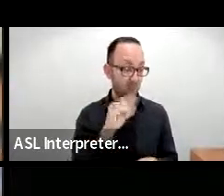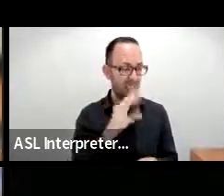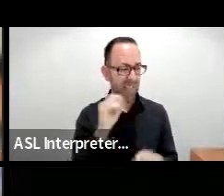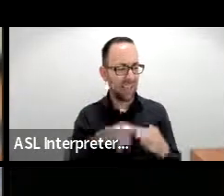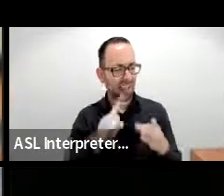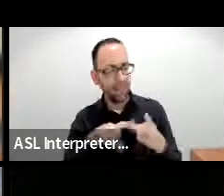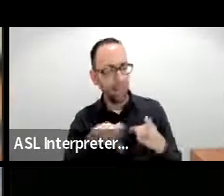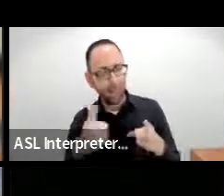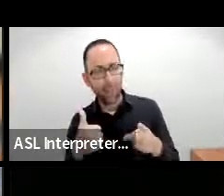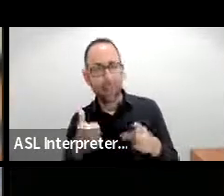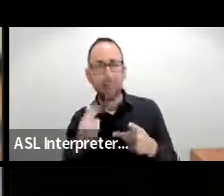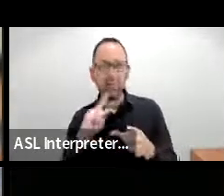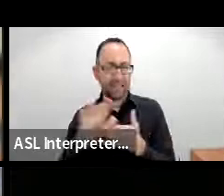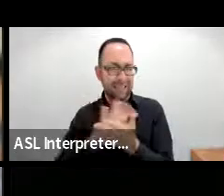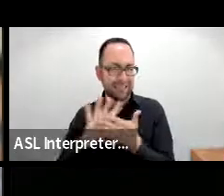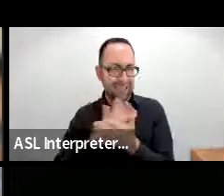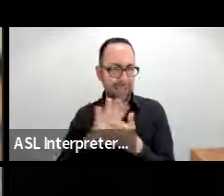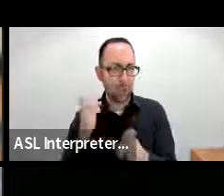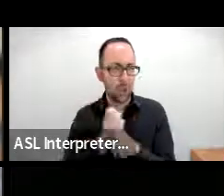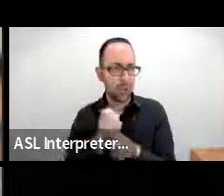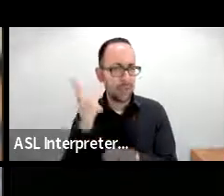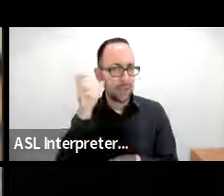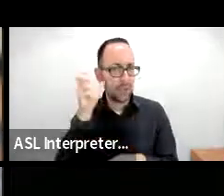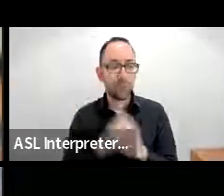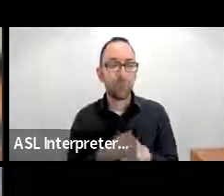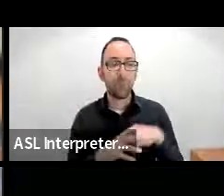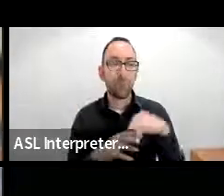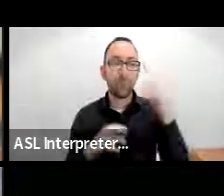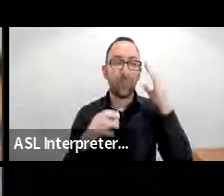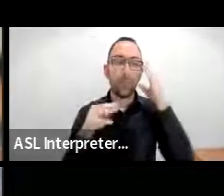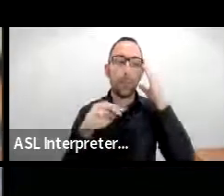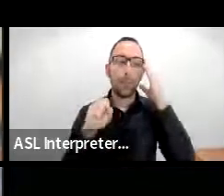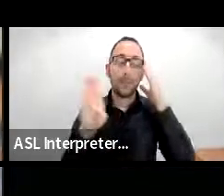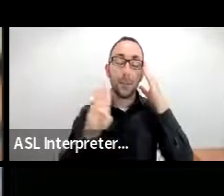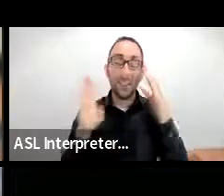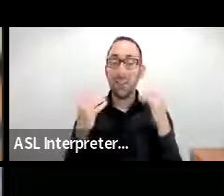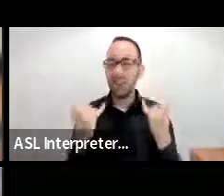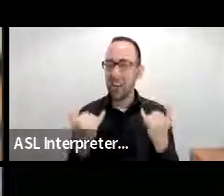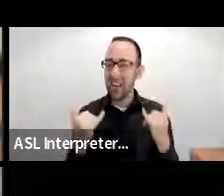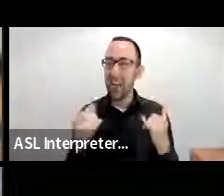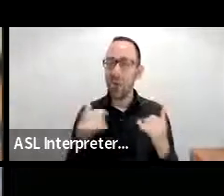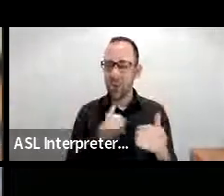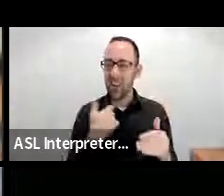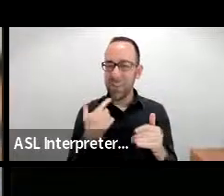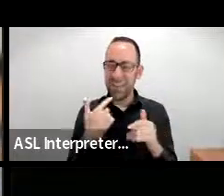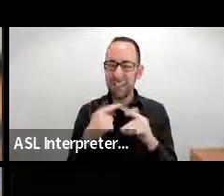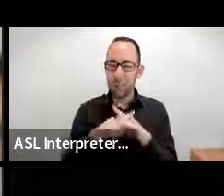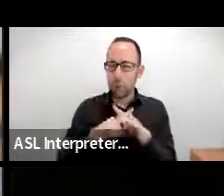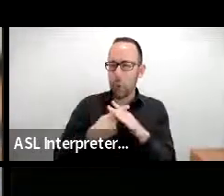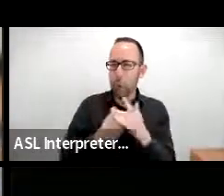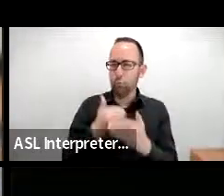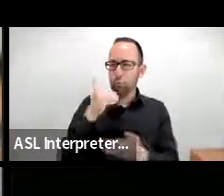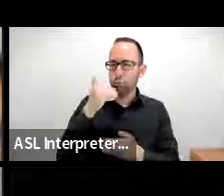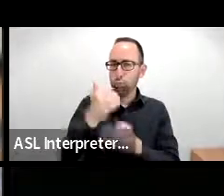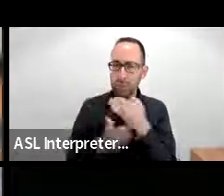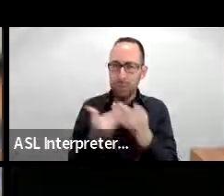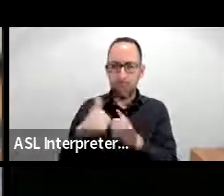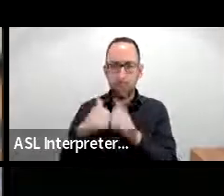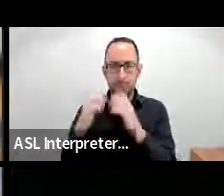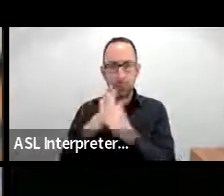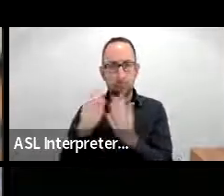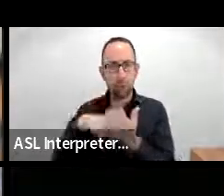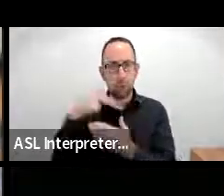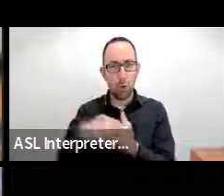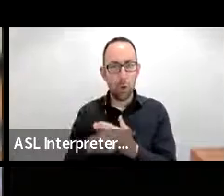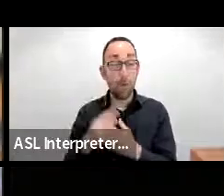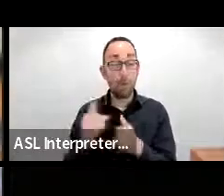San Diego. Right. So we are in the process of starting a program that will be first